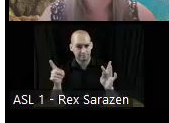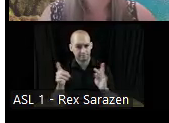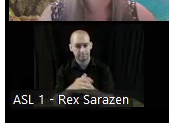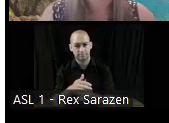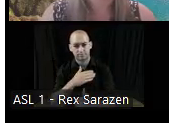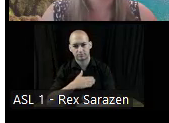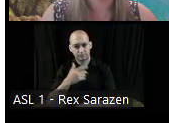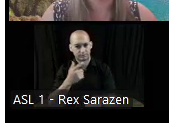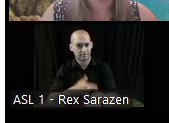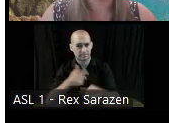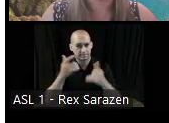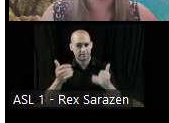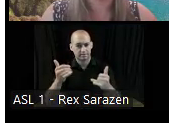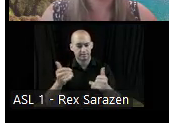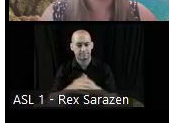today.